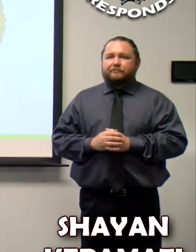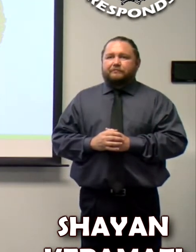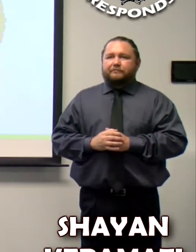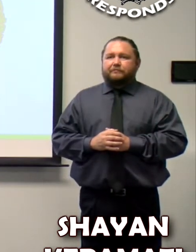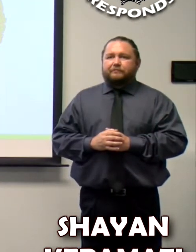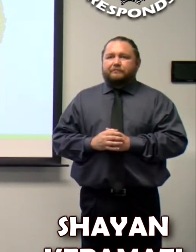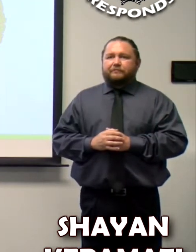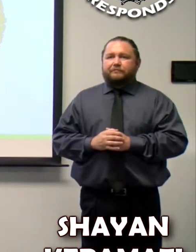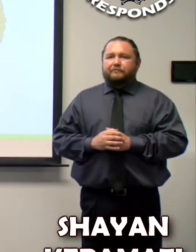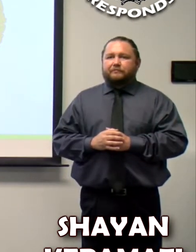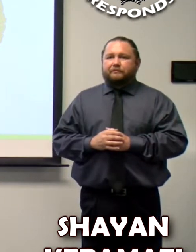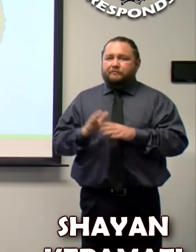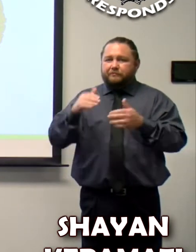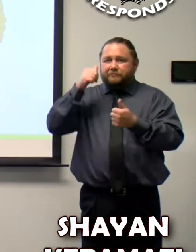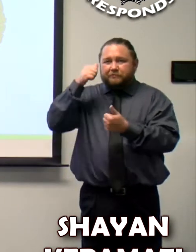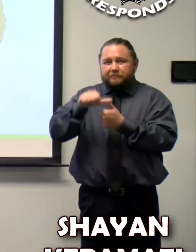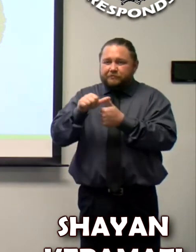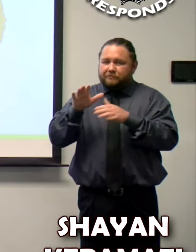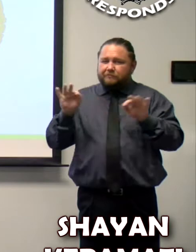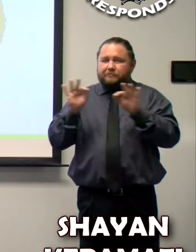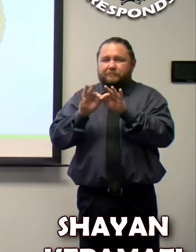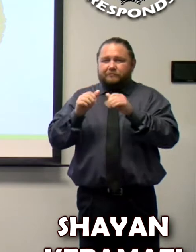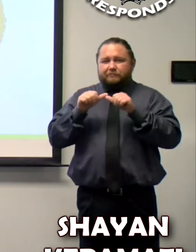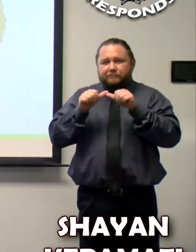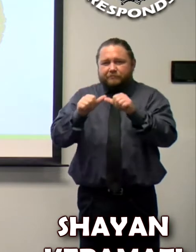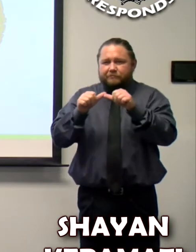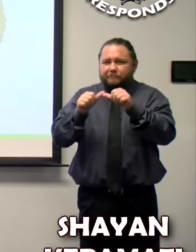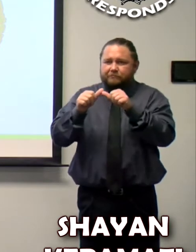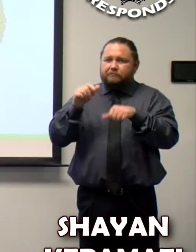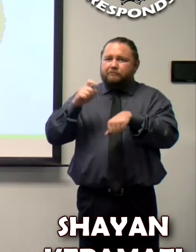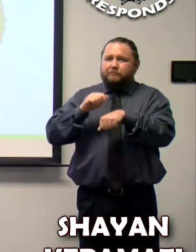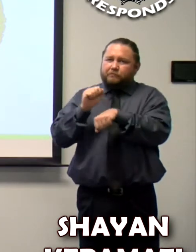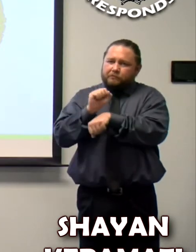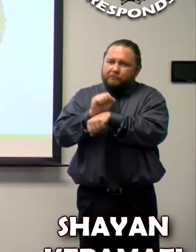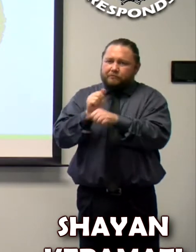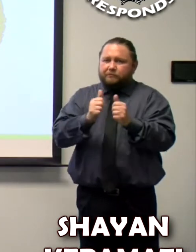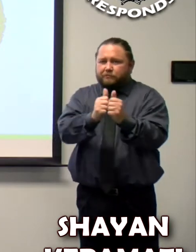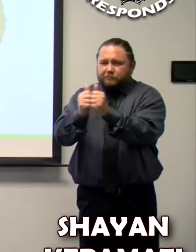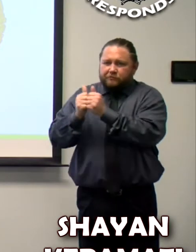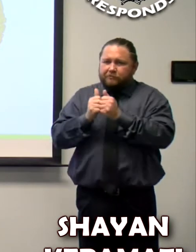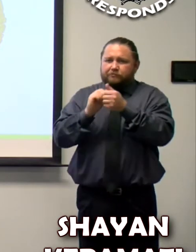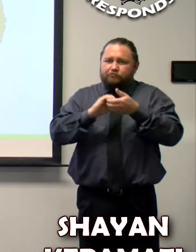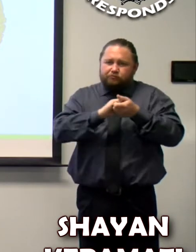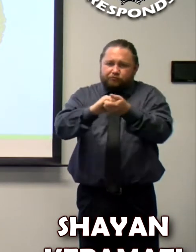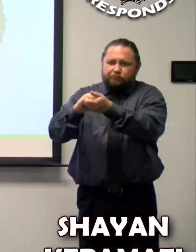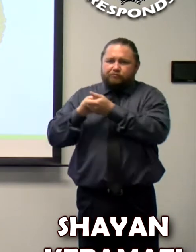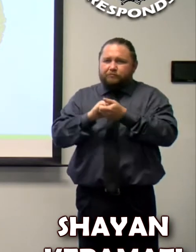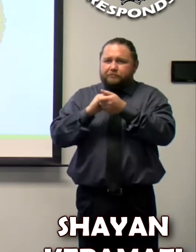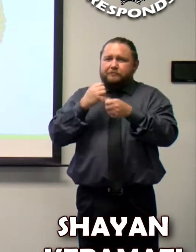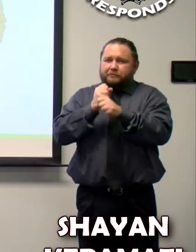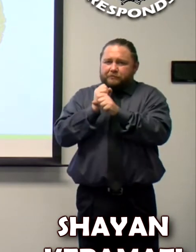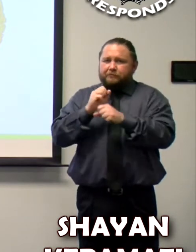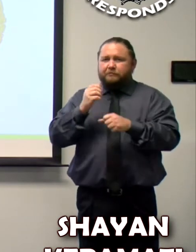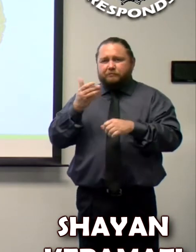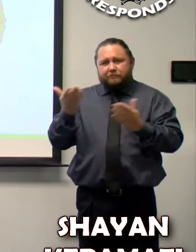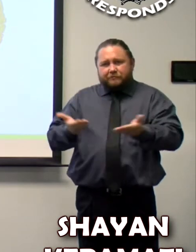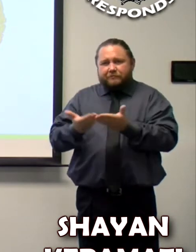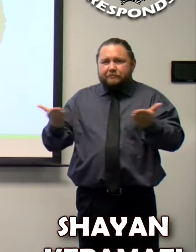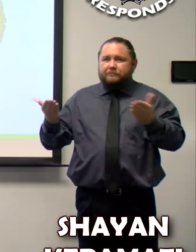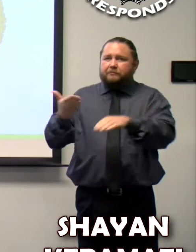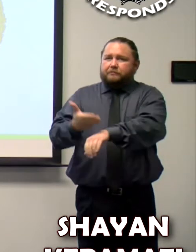but we're working on it together, and we are making progress, definitely making progress in containing the spread of the